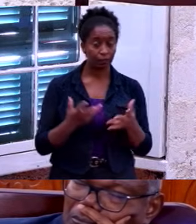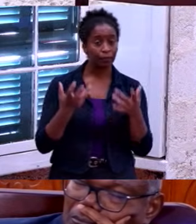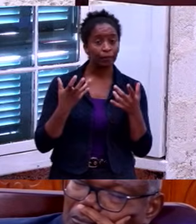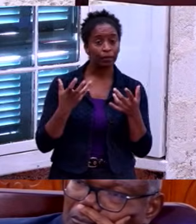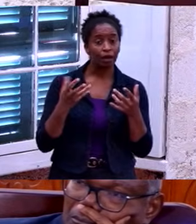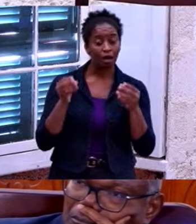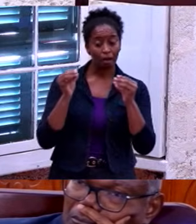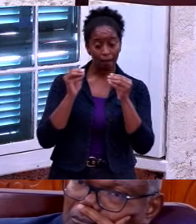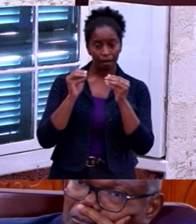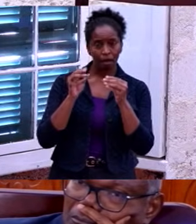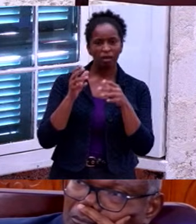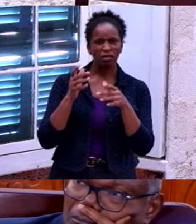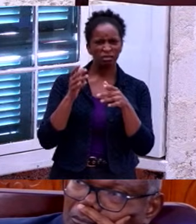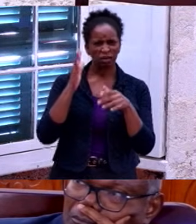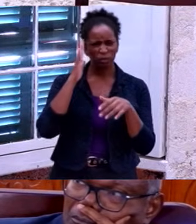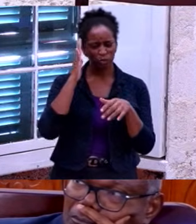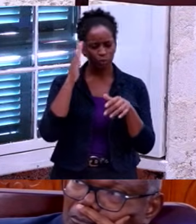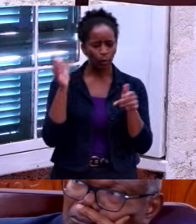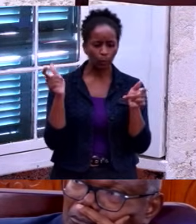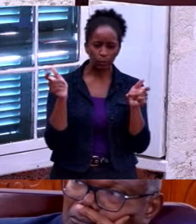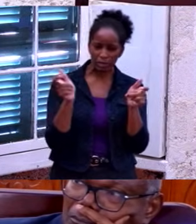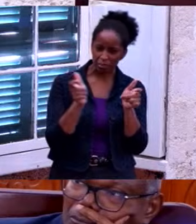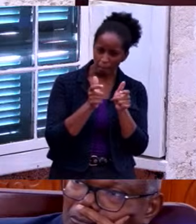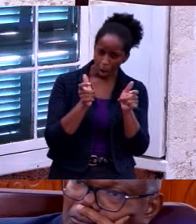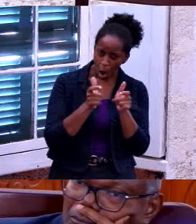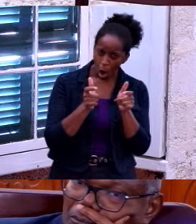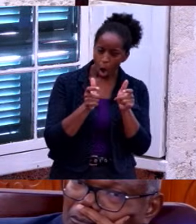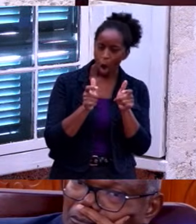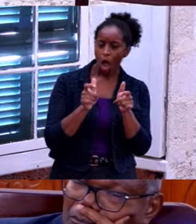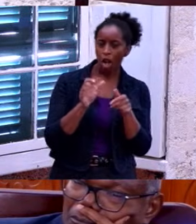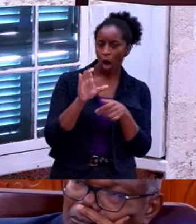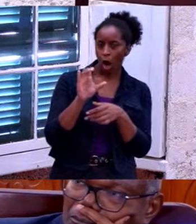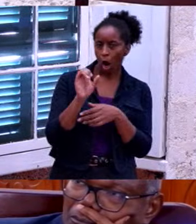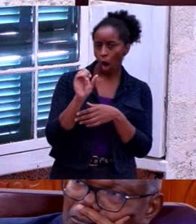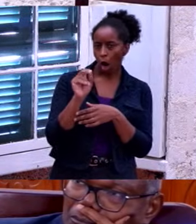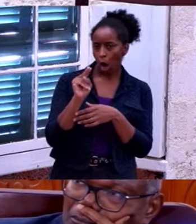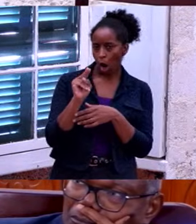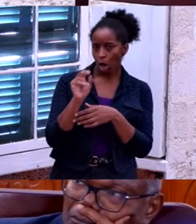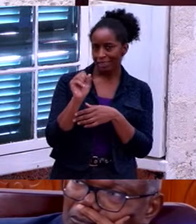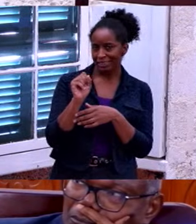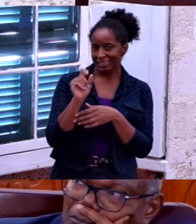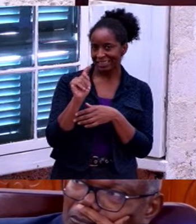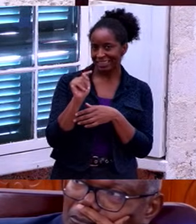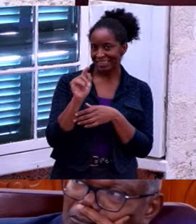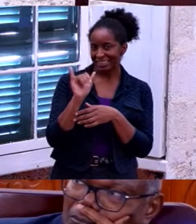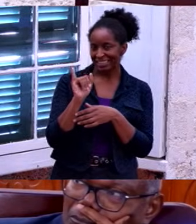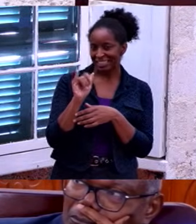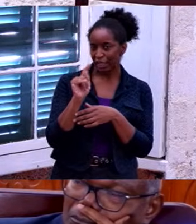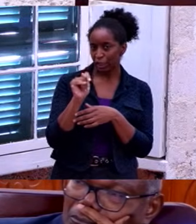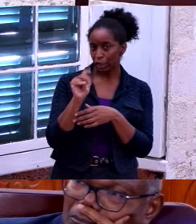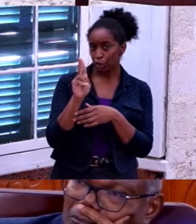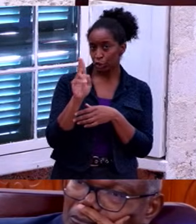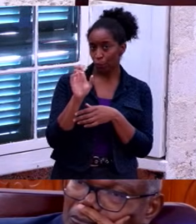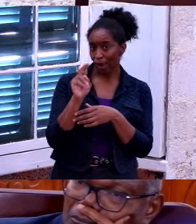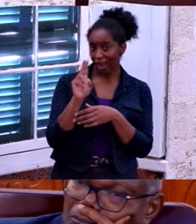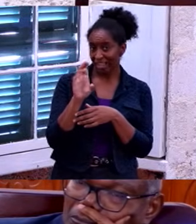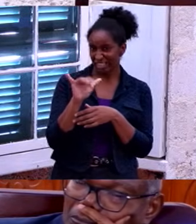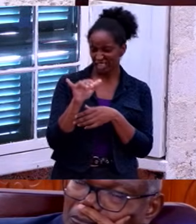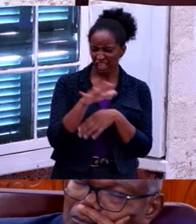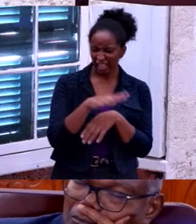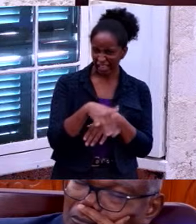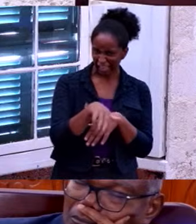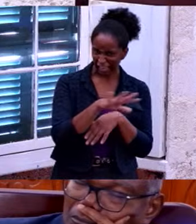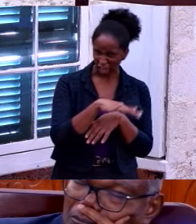bigger constituencies, because the type of canvassing and the type of interaction